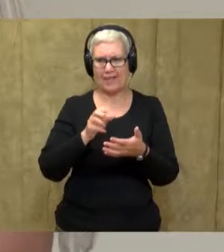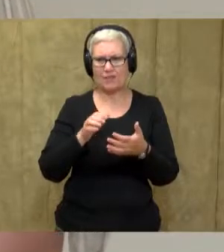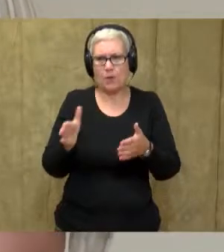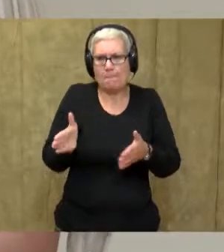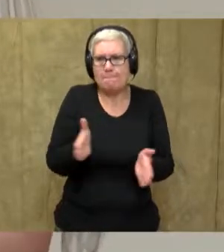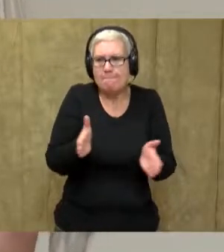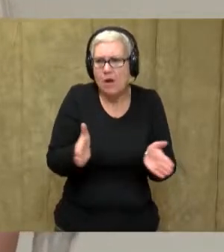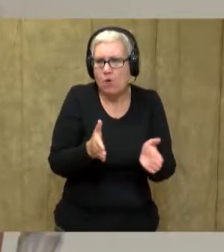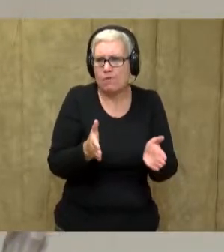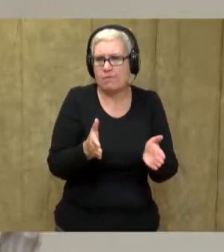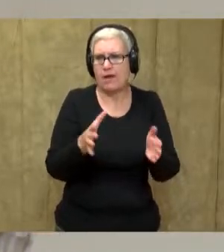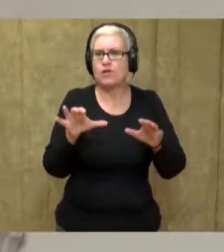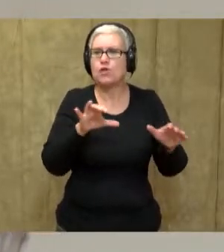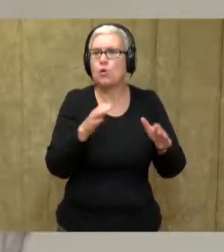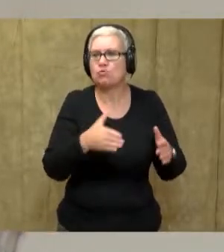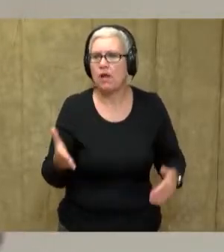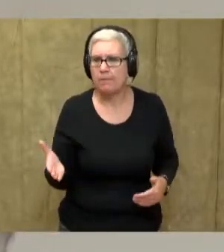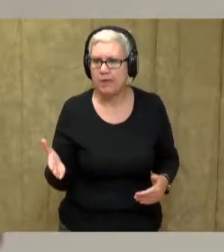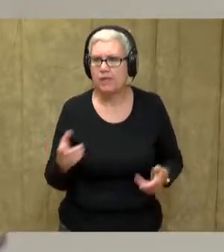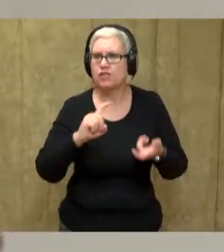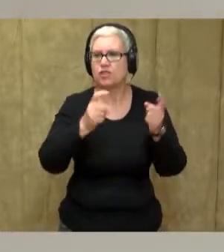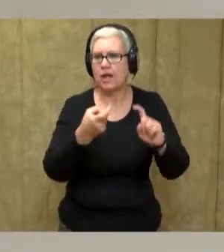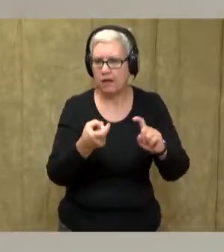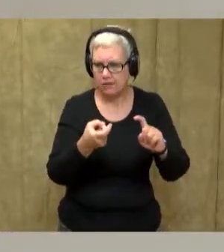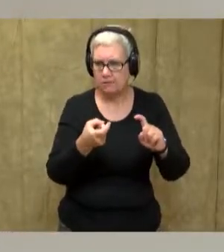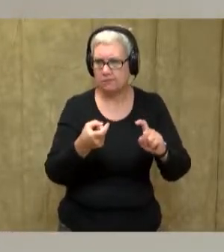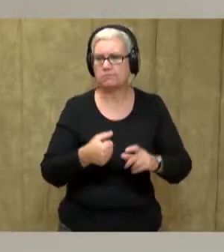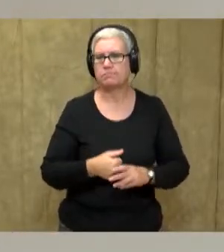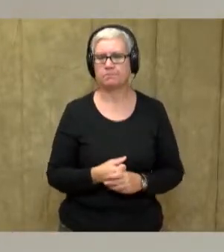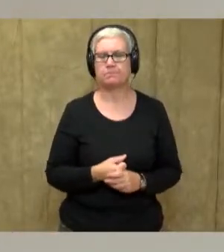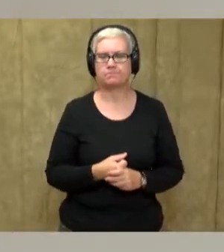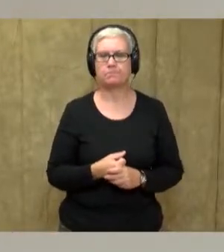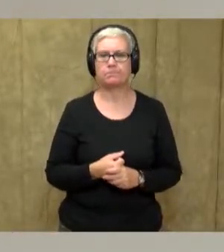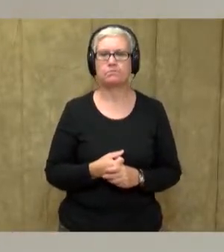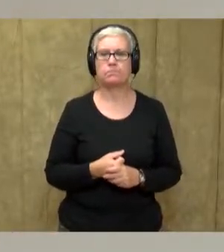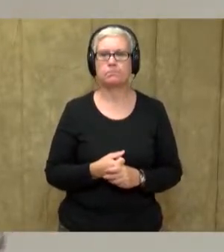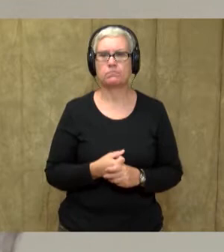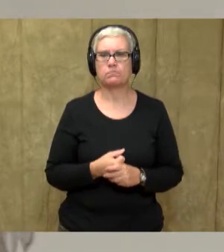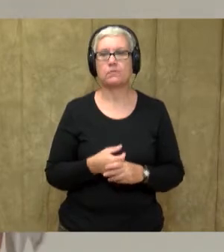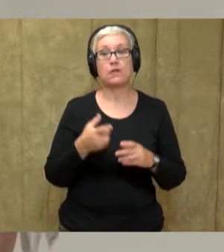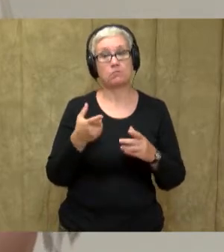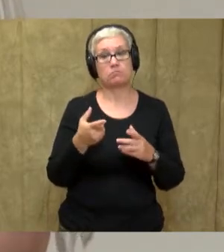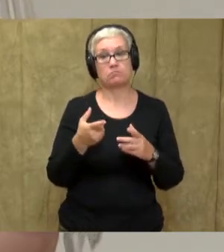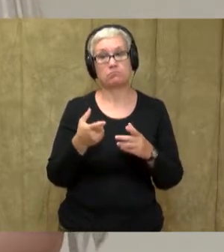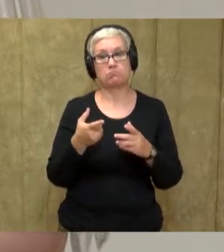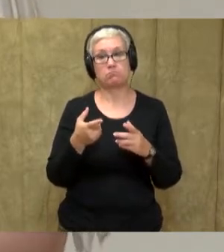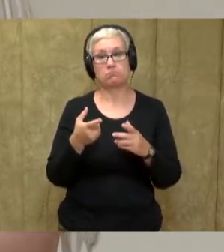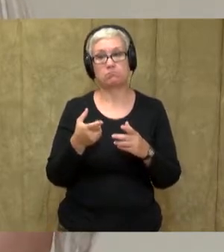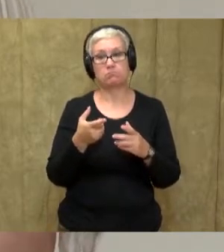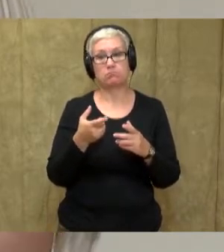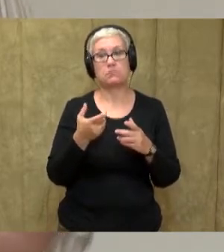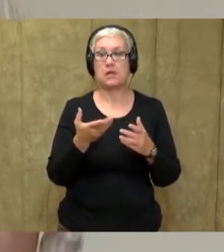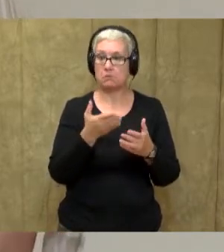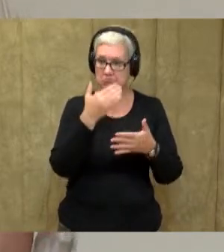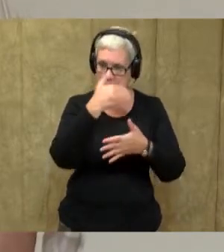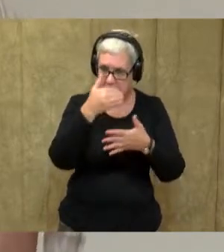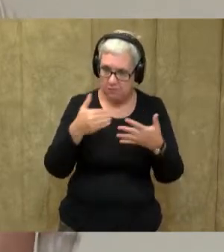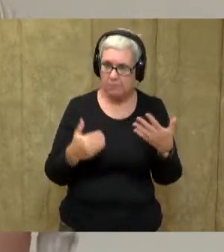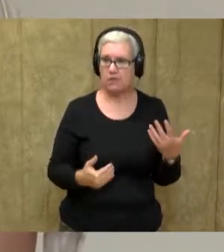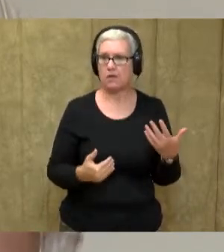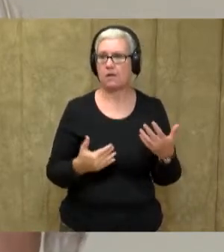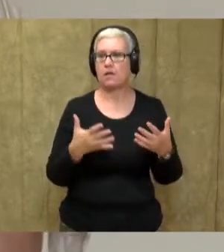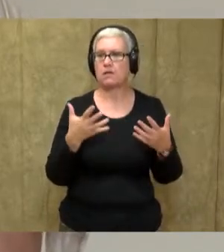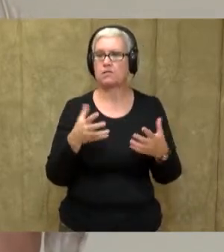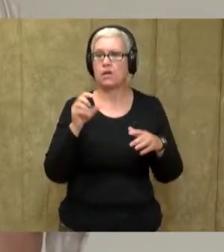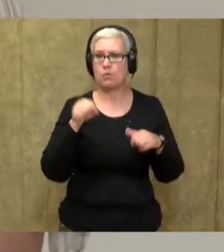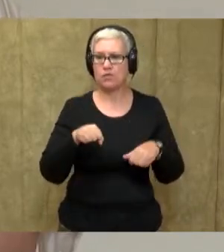reader to say, here's the problem, now let's fix it, right? Or at least to say, hey, here's some things that we should be